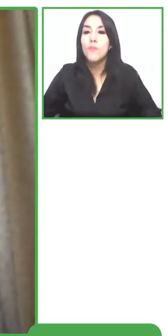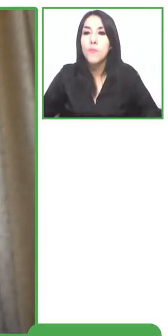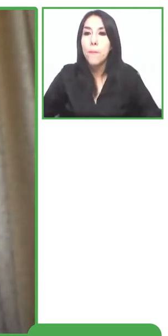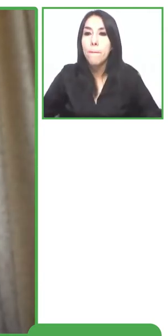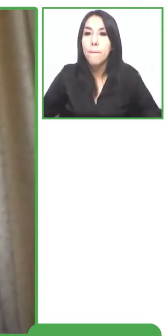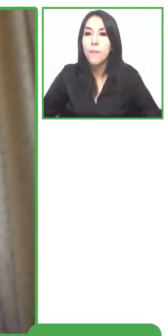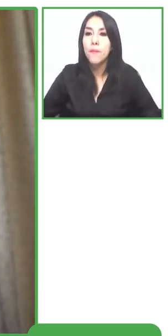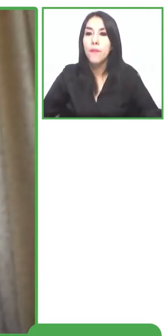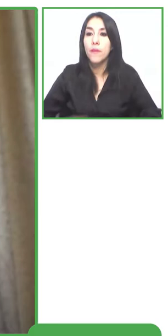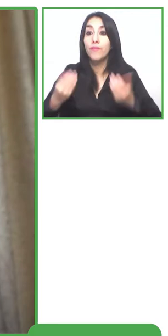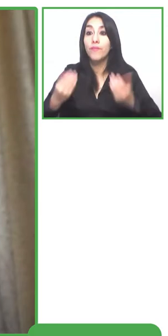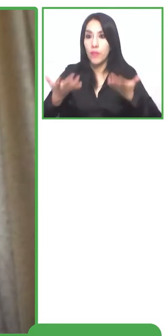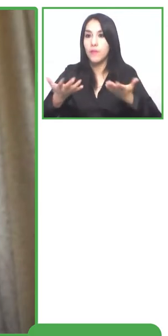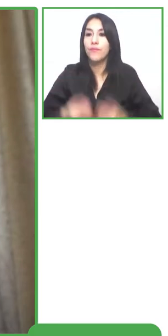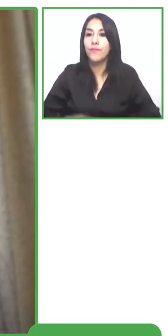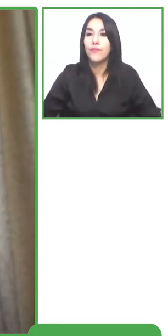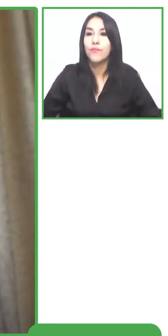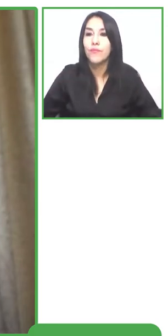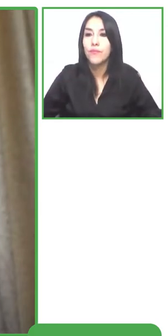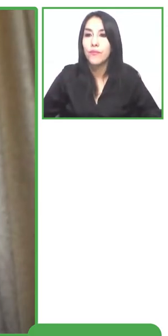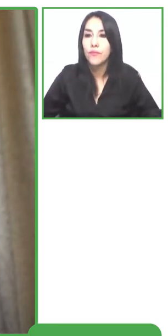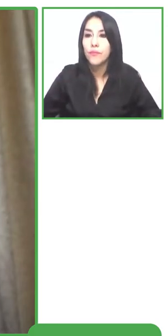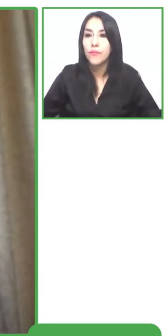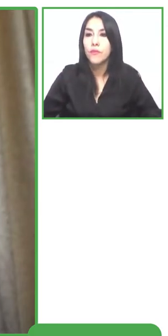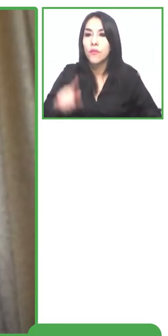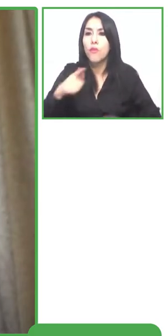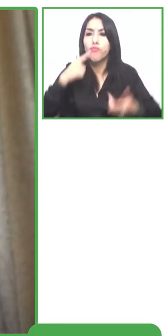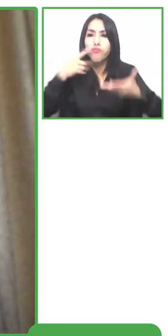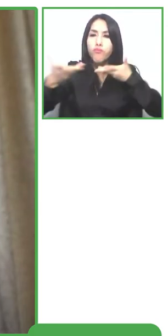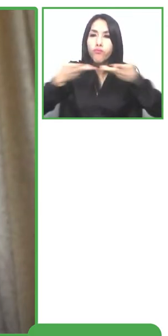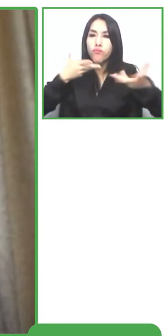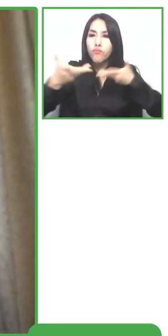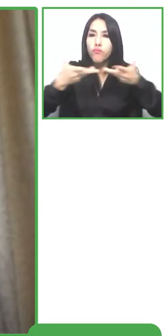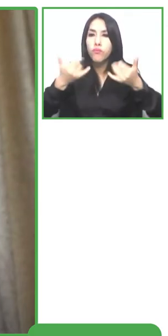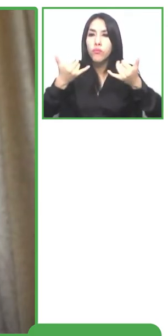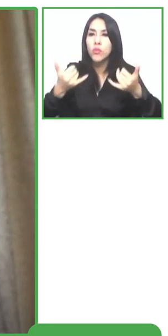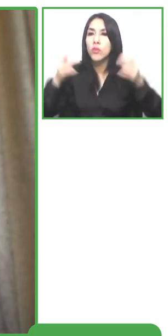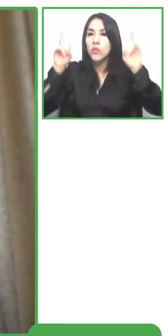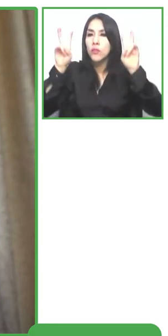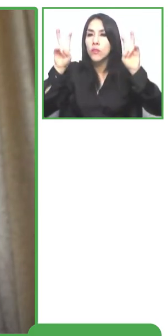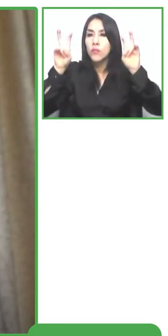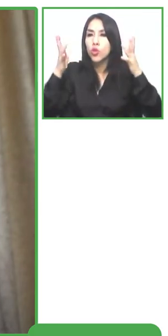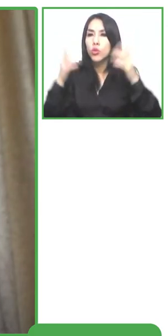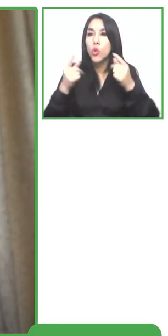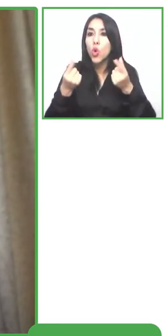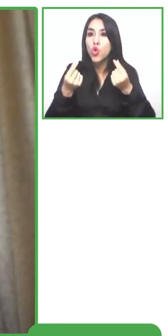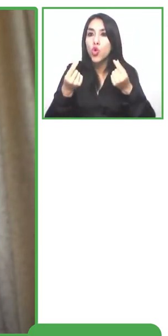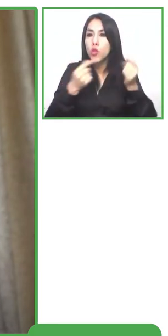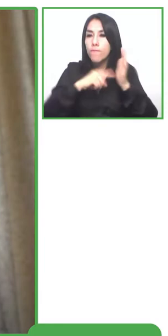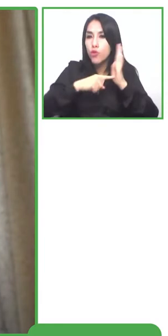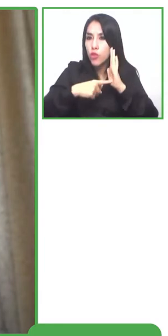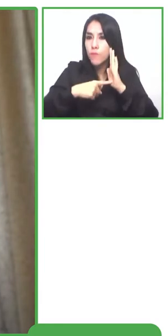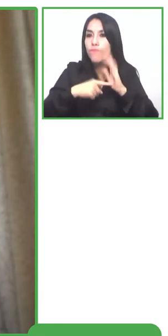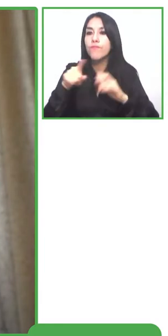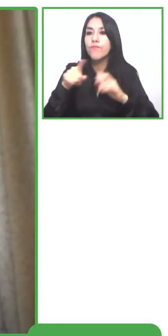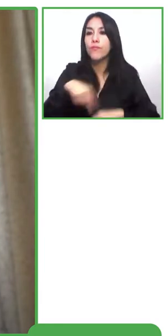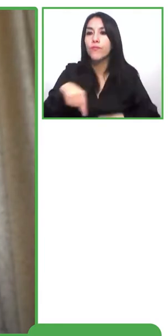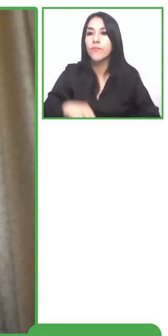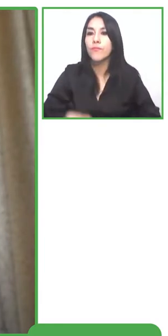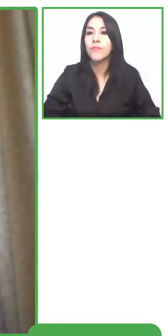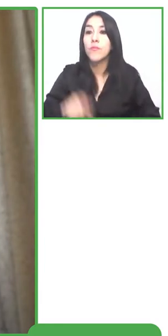Now, precisely speaking about the tools and mechanisms that disabled